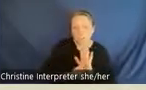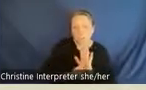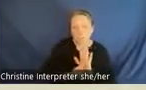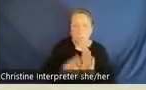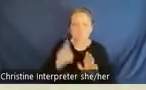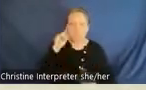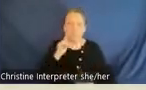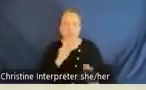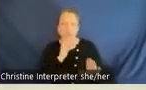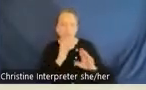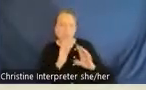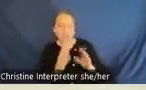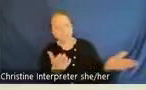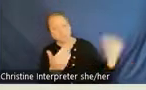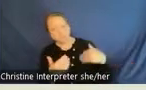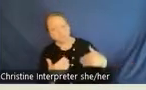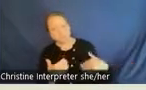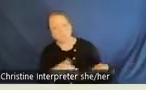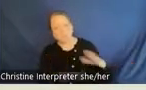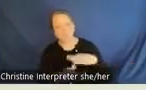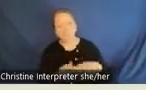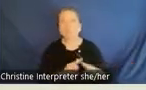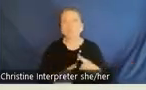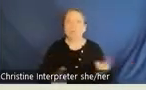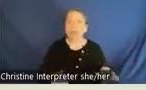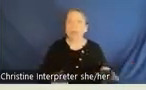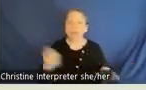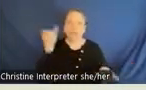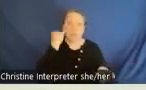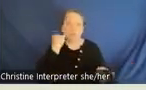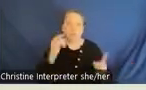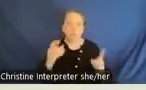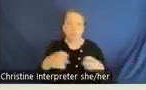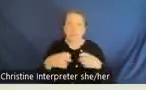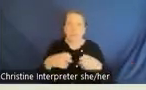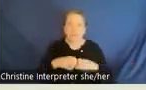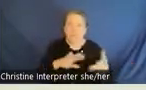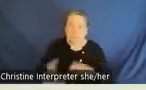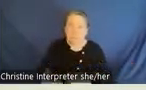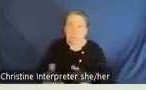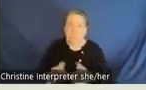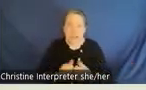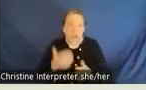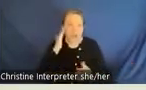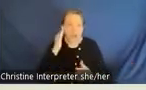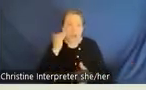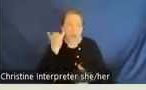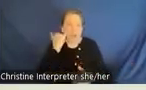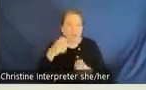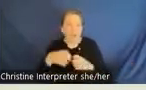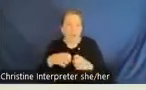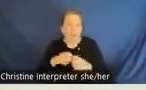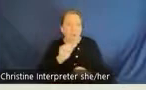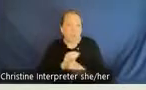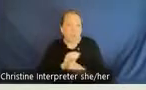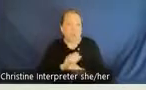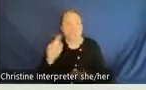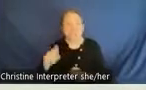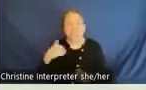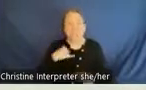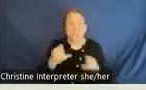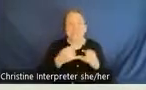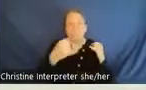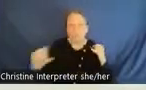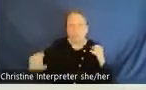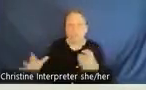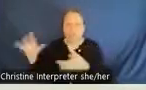And then, you know, even with the wireless doorbell, what if that battery dies? How are we going to know if it's still working or not? It needs to be wired. So